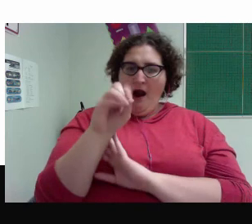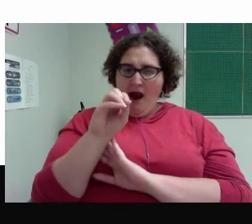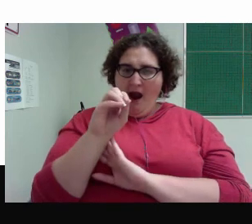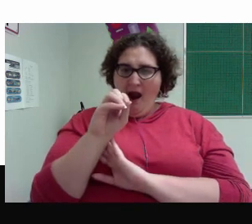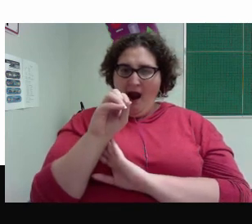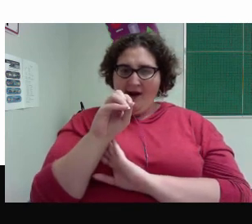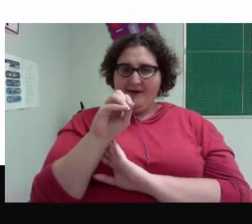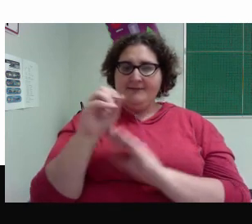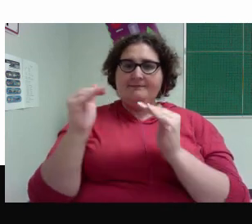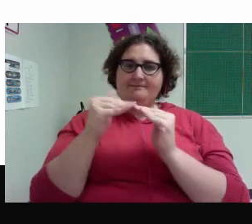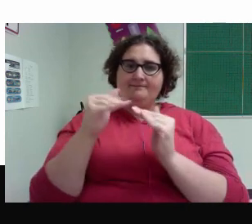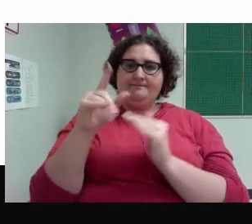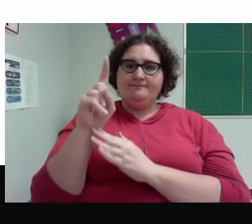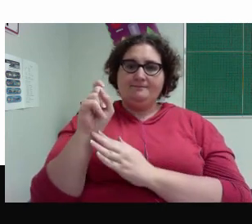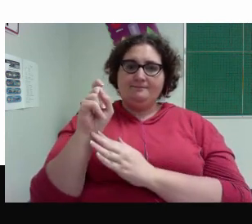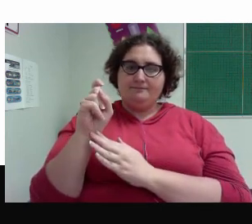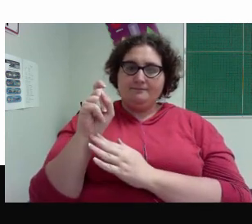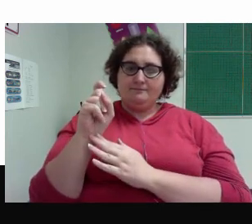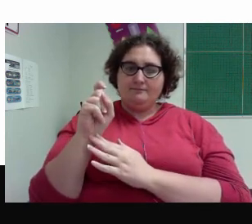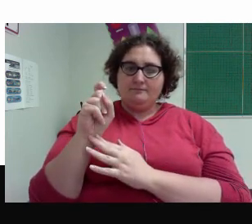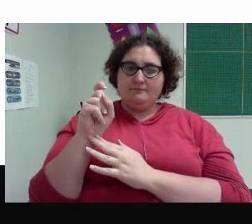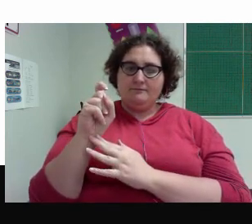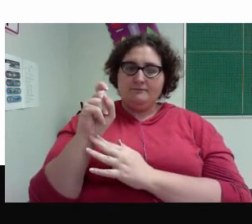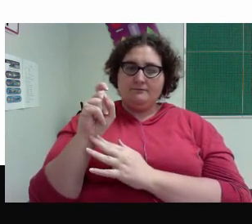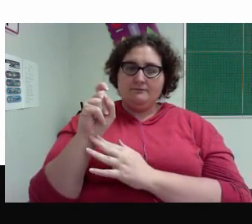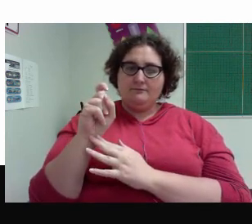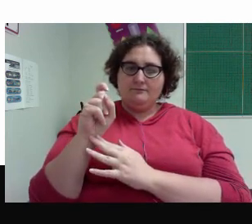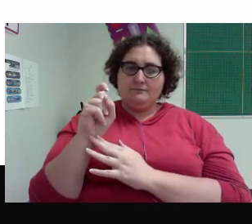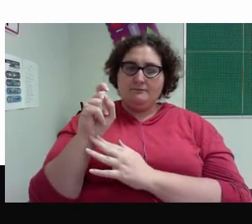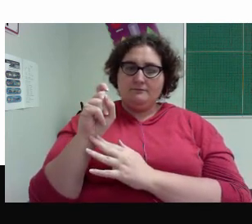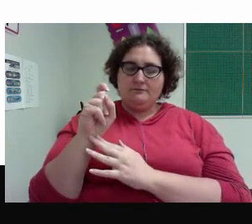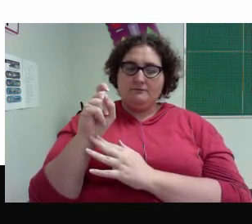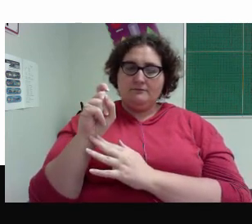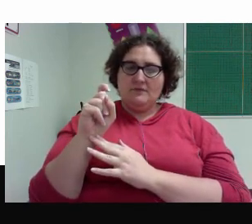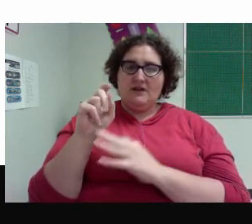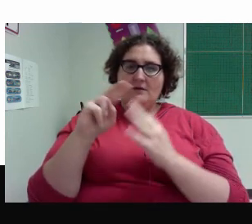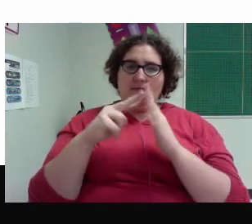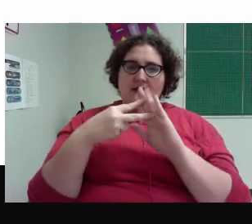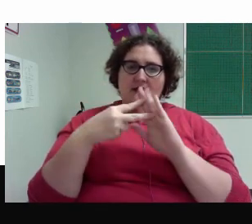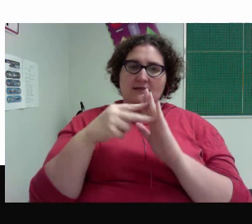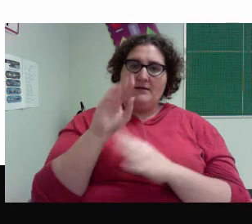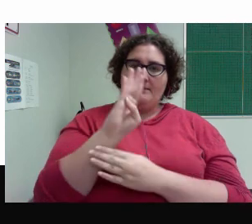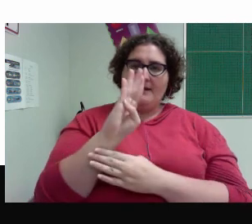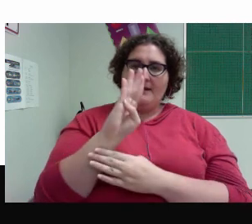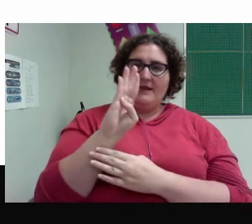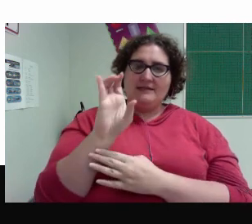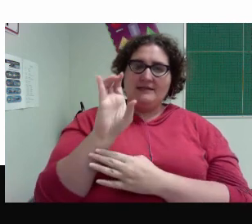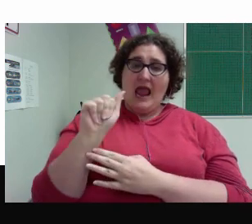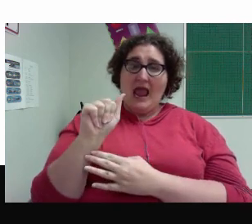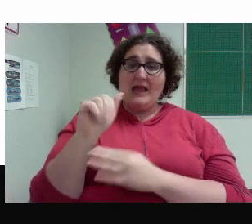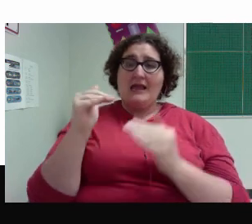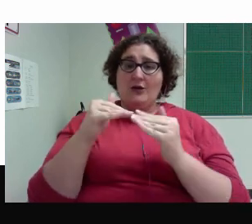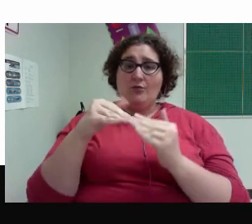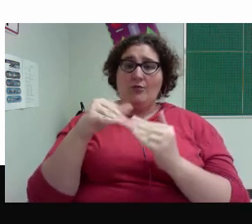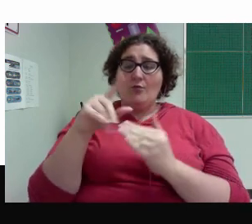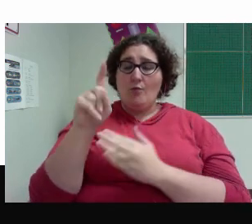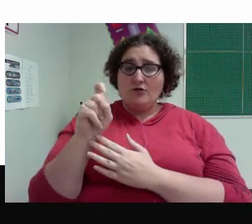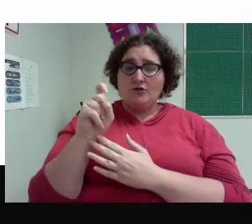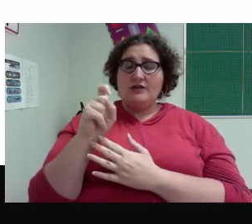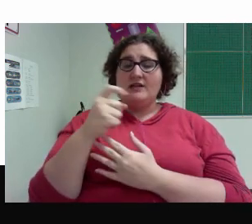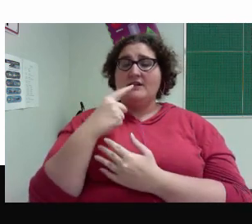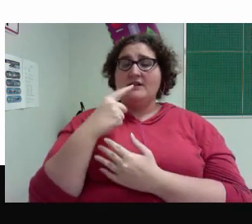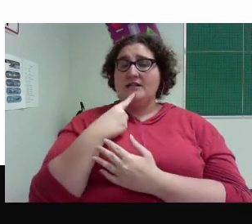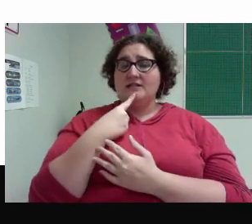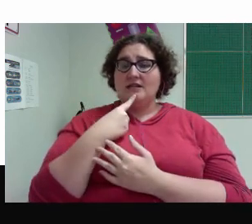80 and get 100. So that means that that angle BCA is 100, and then they're